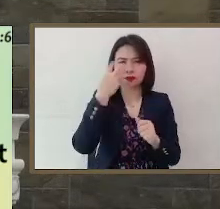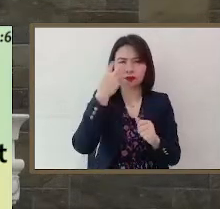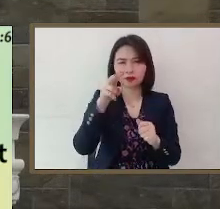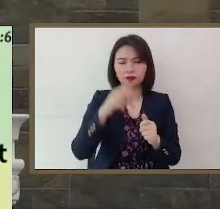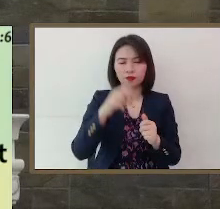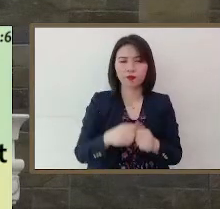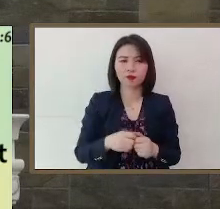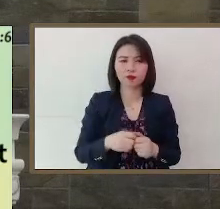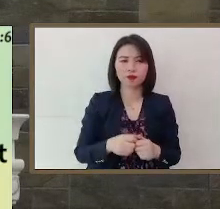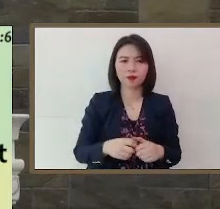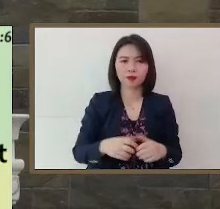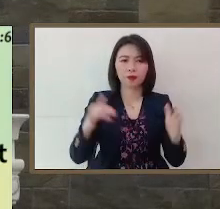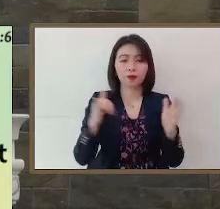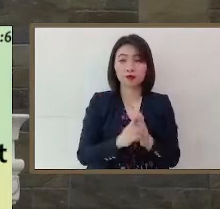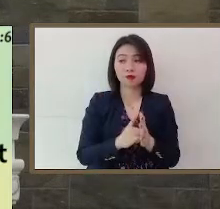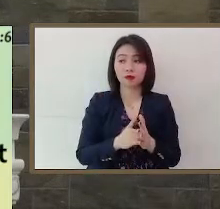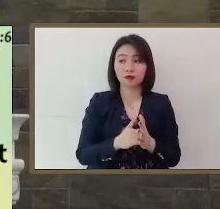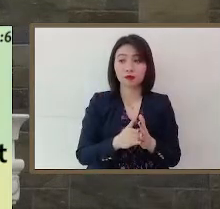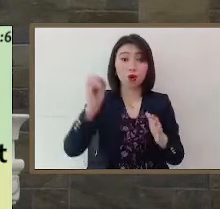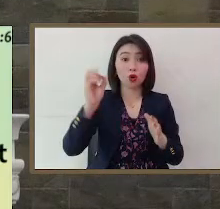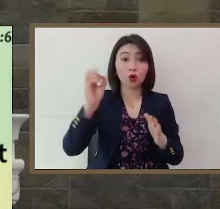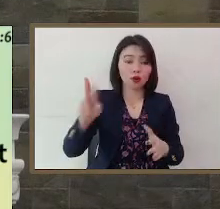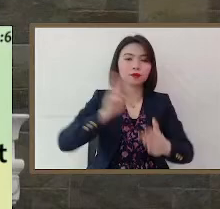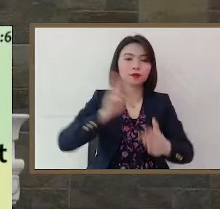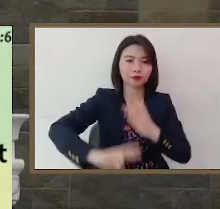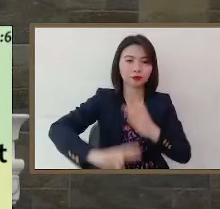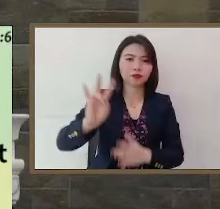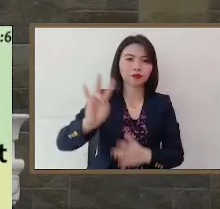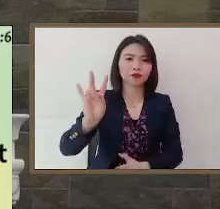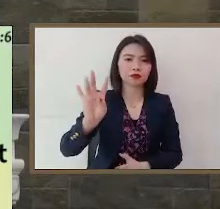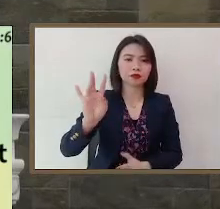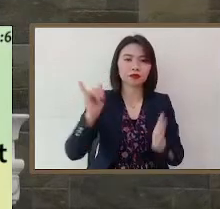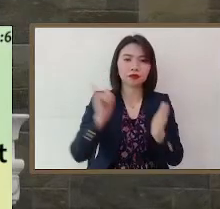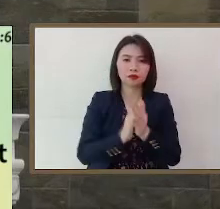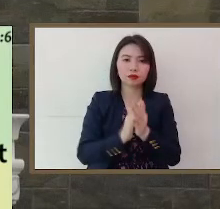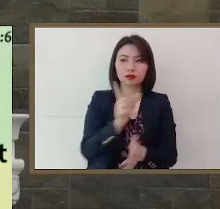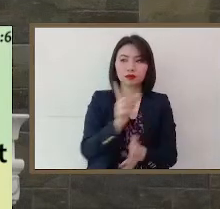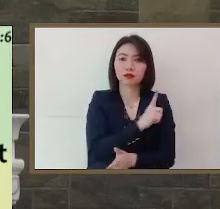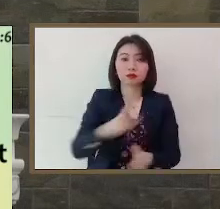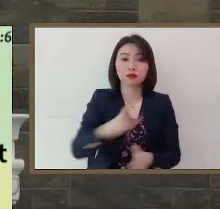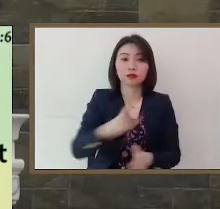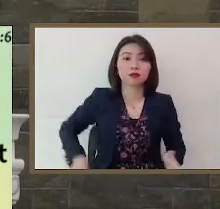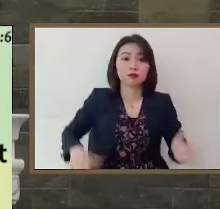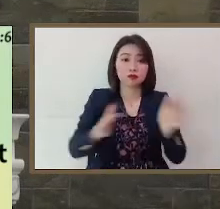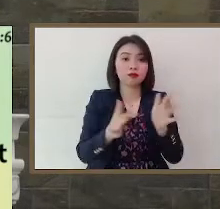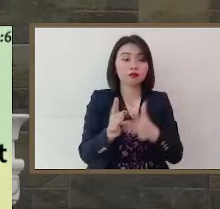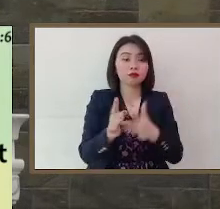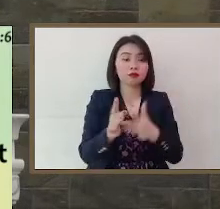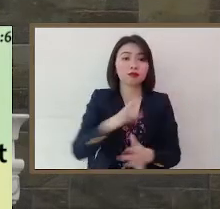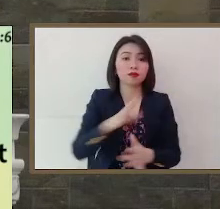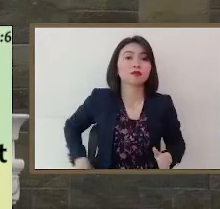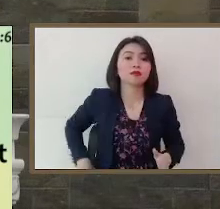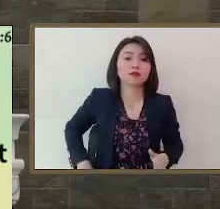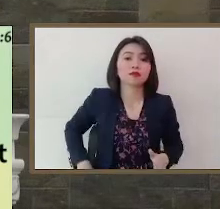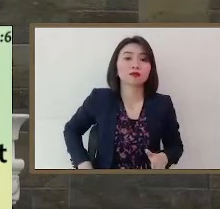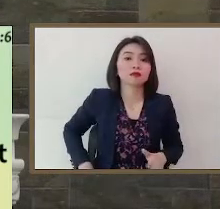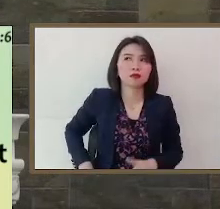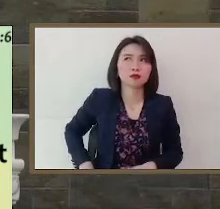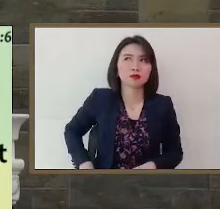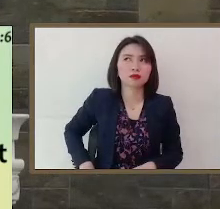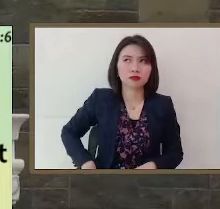na, or verse number 17, that the Lord Jesus Christ was